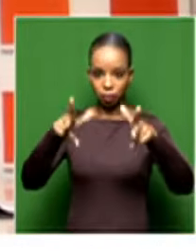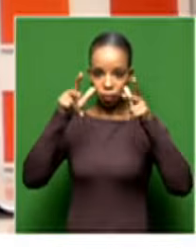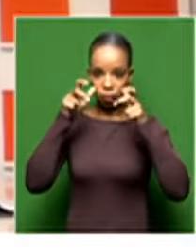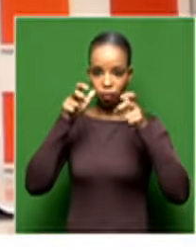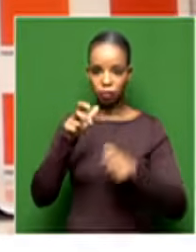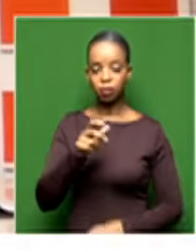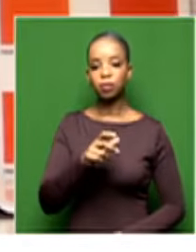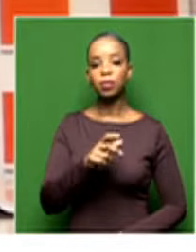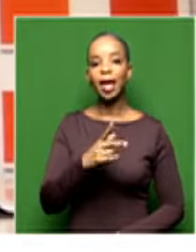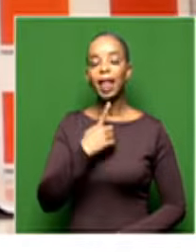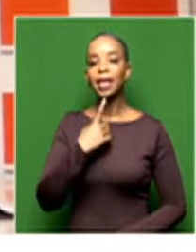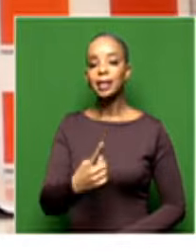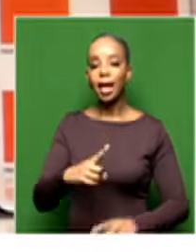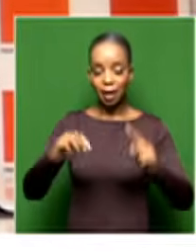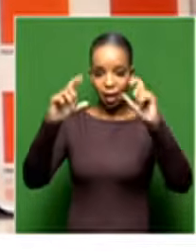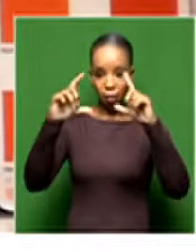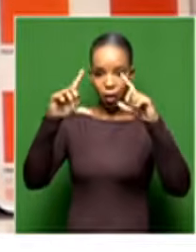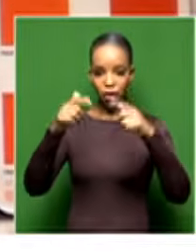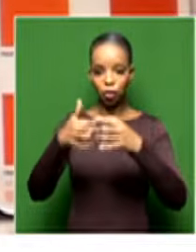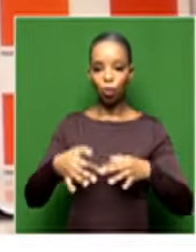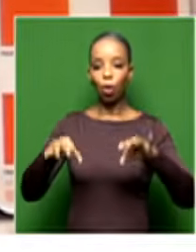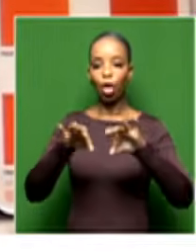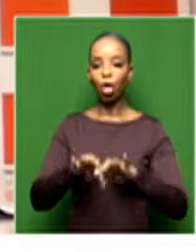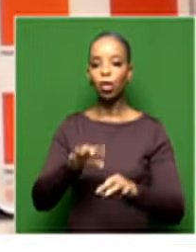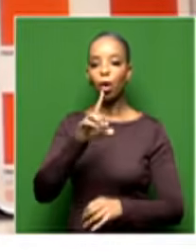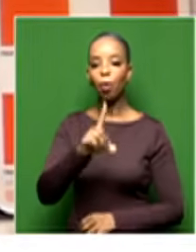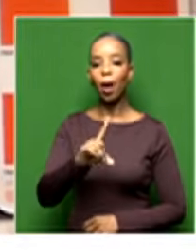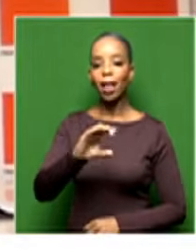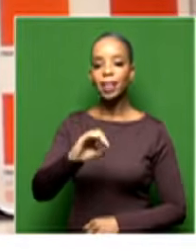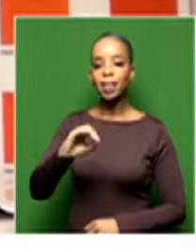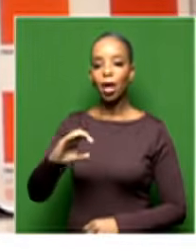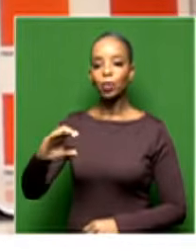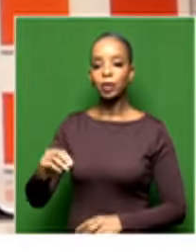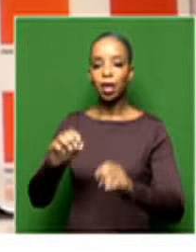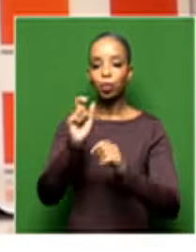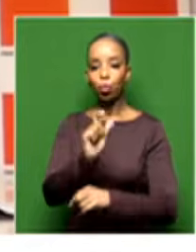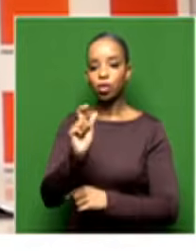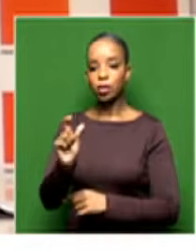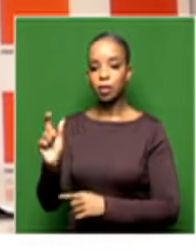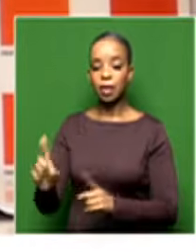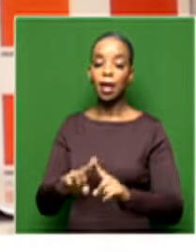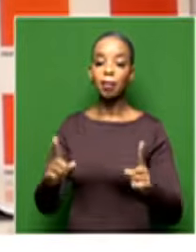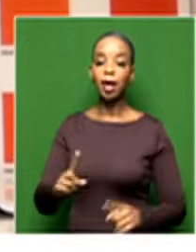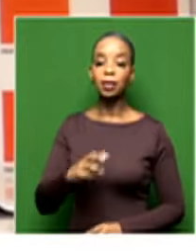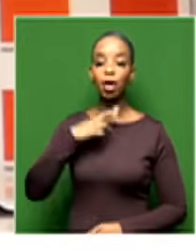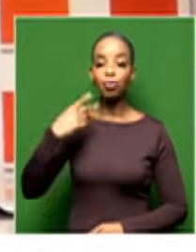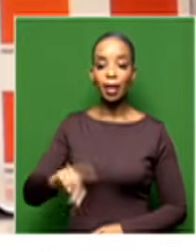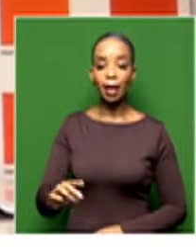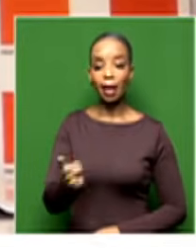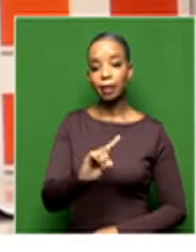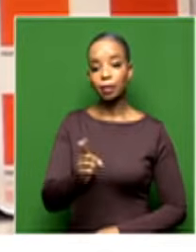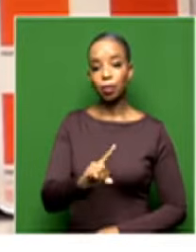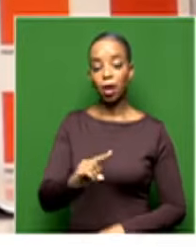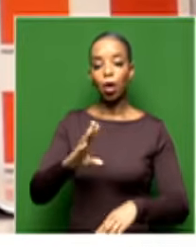species. You know, they say a picture is worth 1,000 words. And the reality is that 90% in the